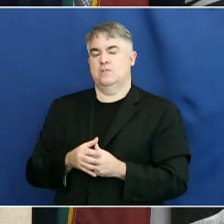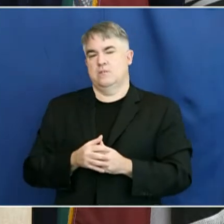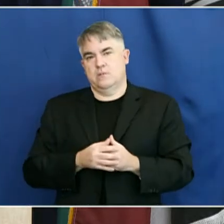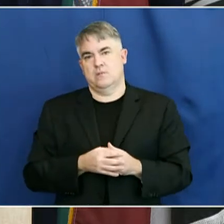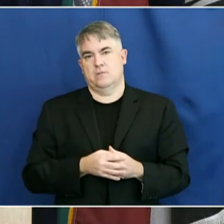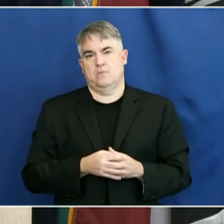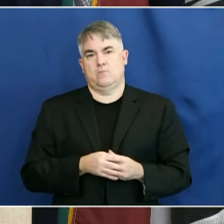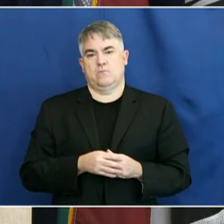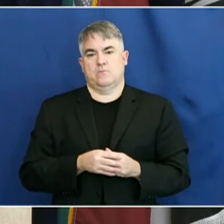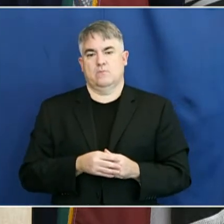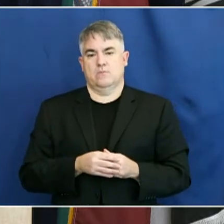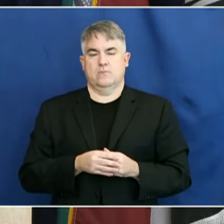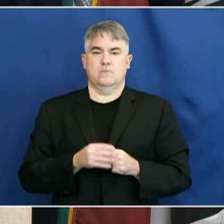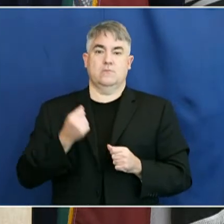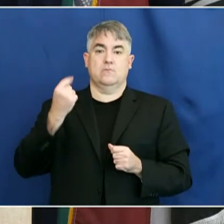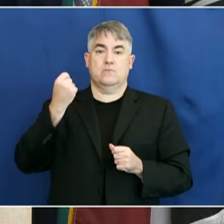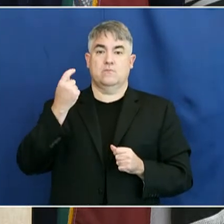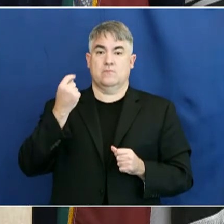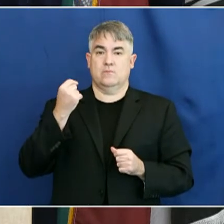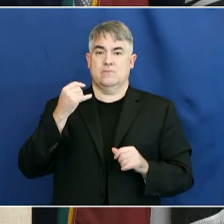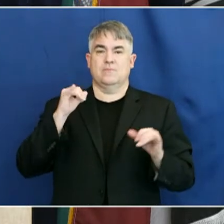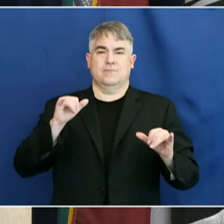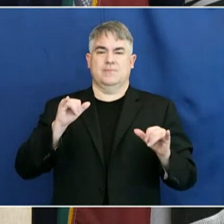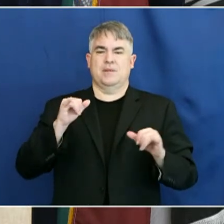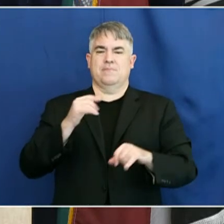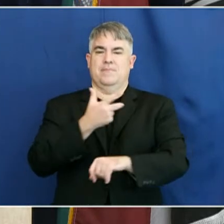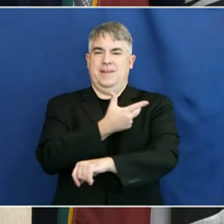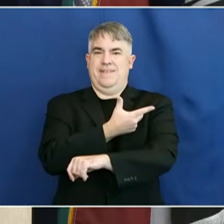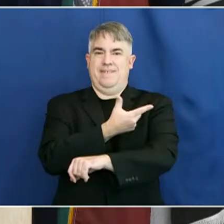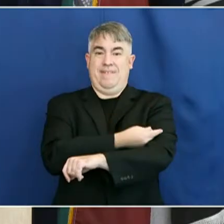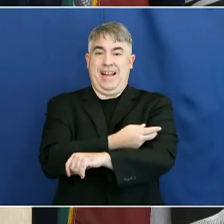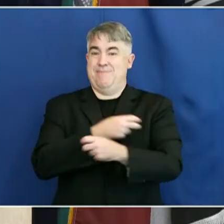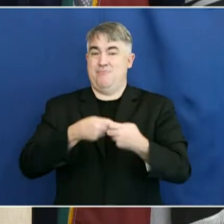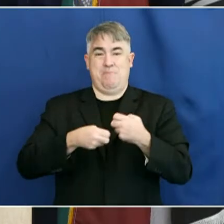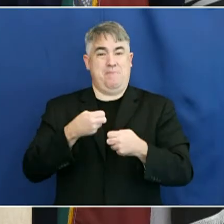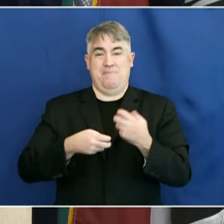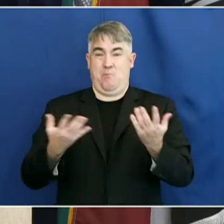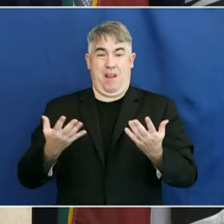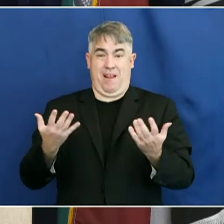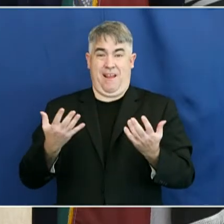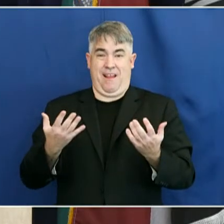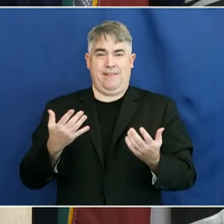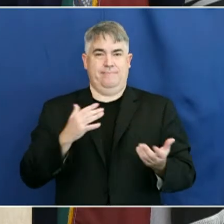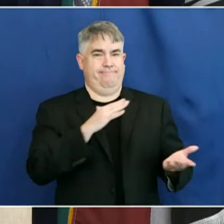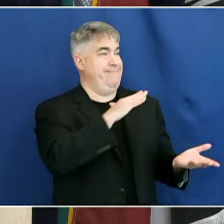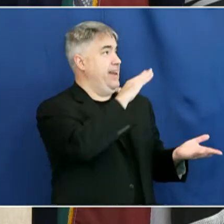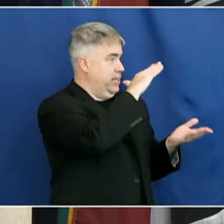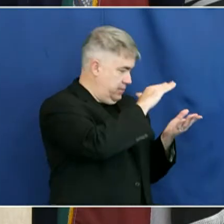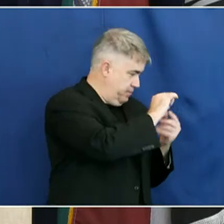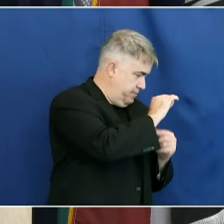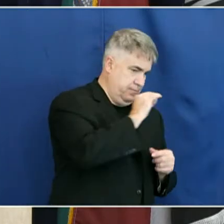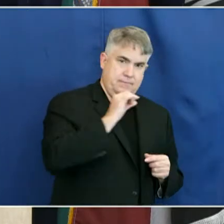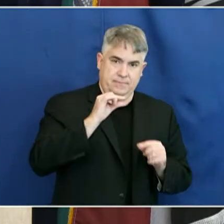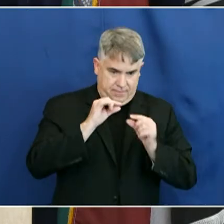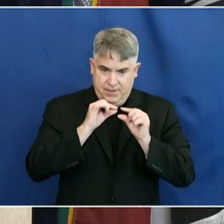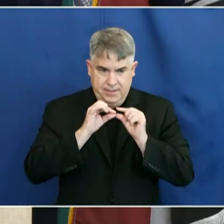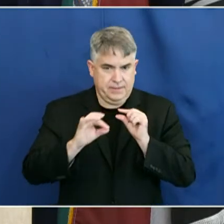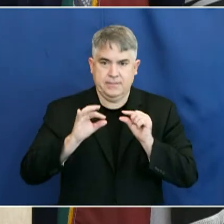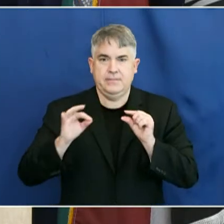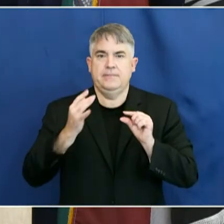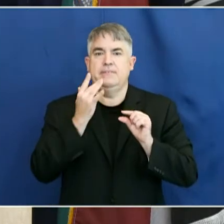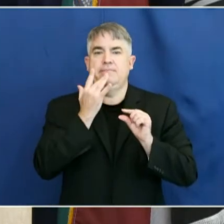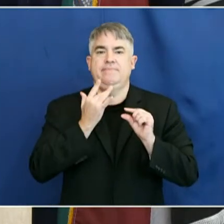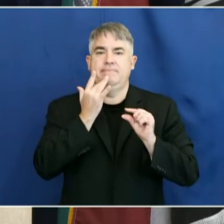continue. The shortage of vaccines continues to be a challenge and a source of great frustration. We are encouraged. We continue to do significant numbers